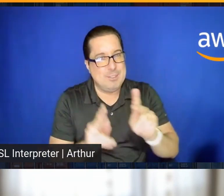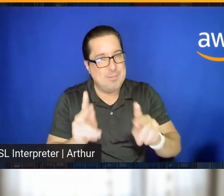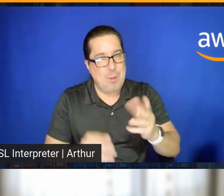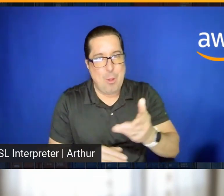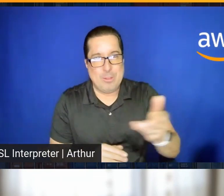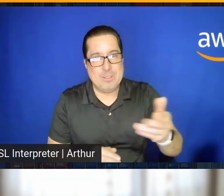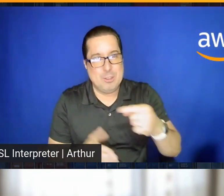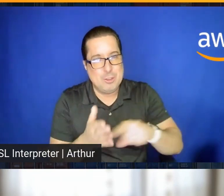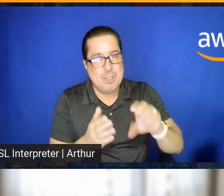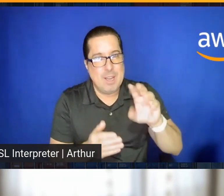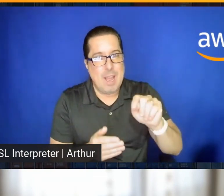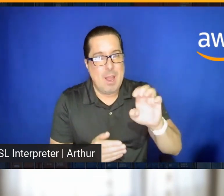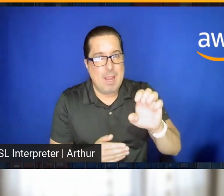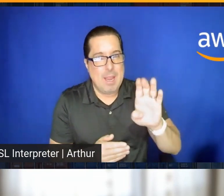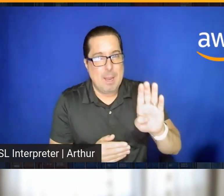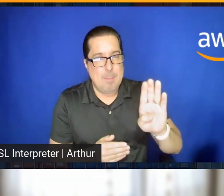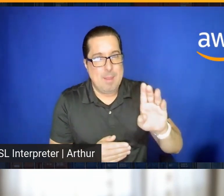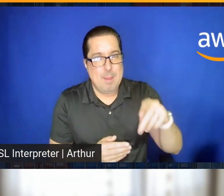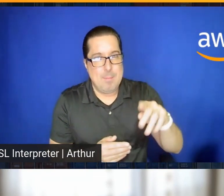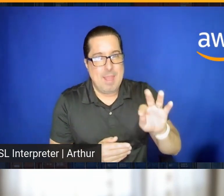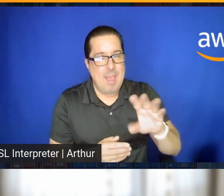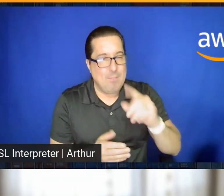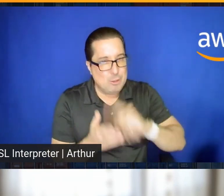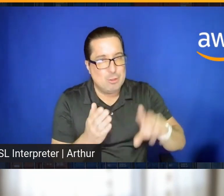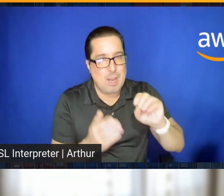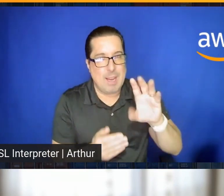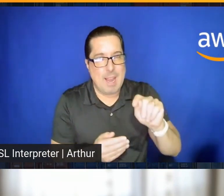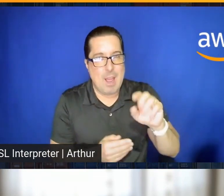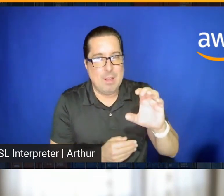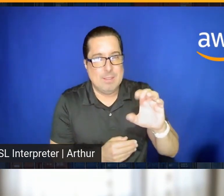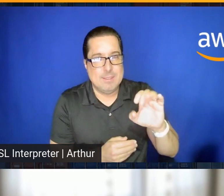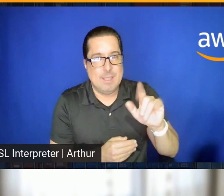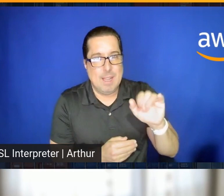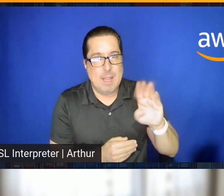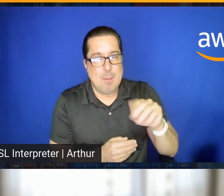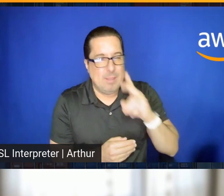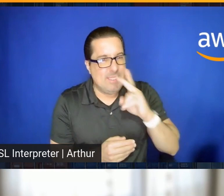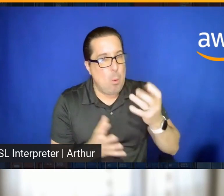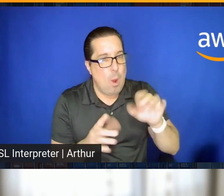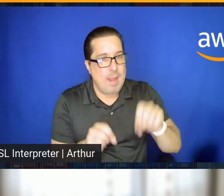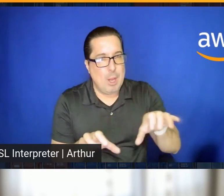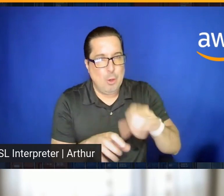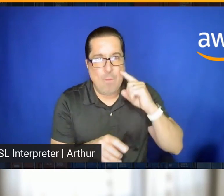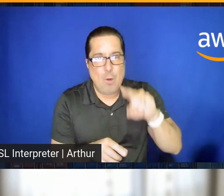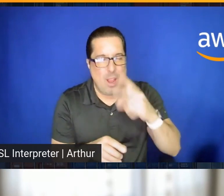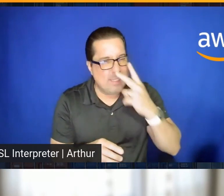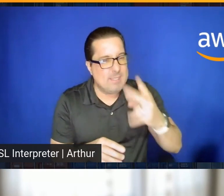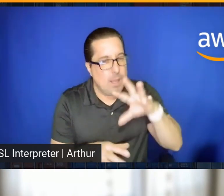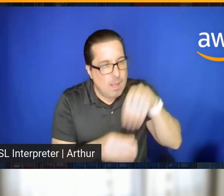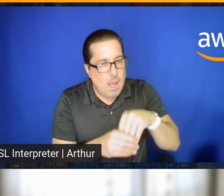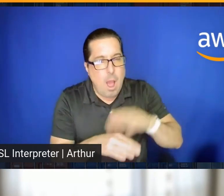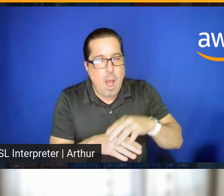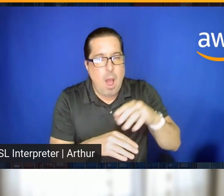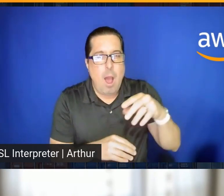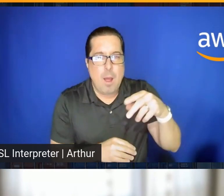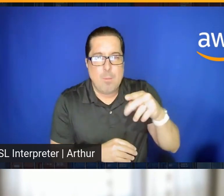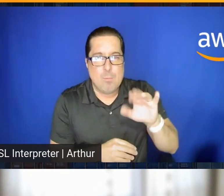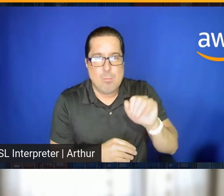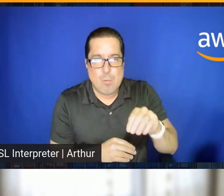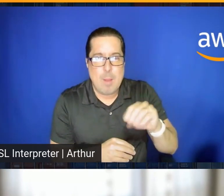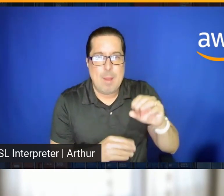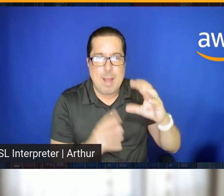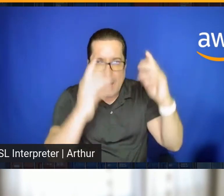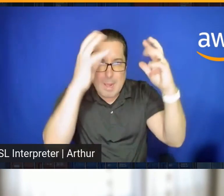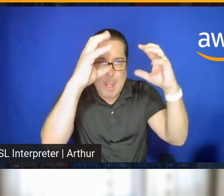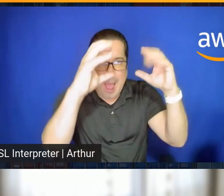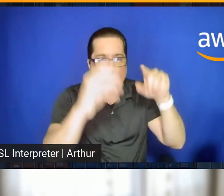out eBPF, check out Cilium, see what it can do for you. Think about it in the context of on-prem and cloud, blending the